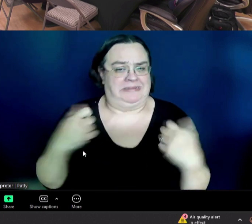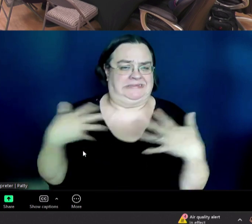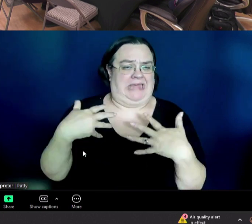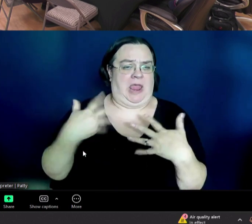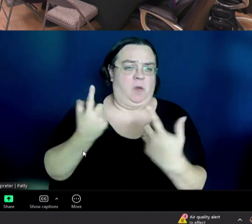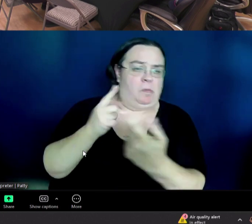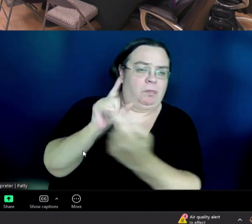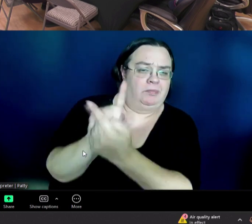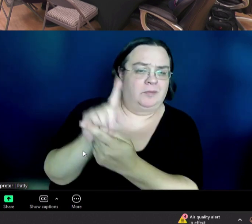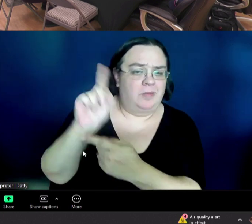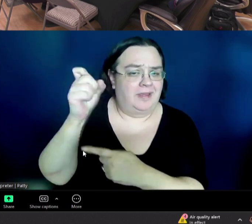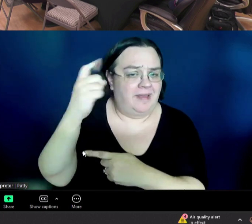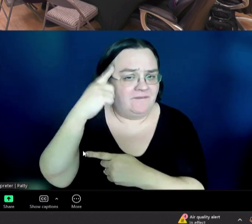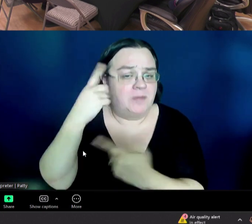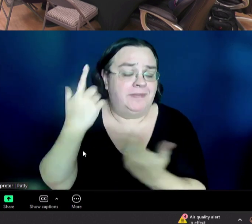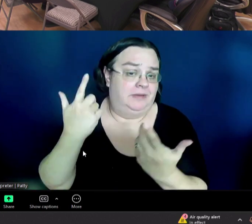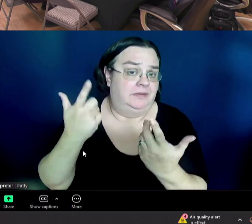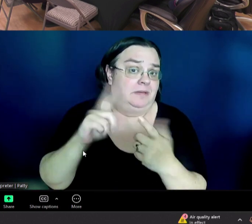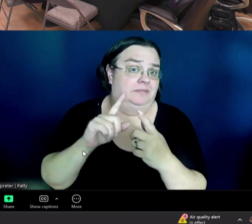said.